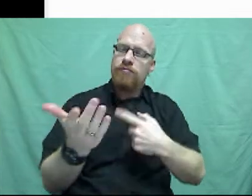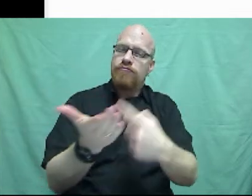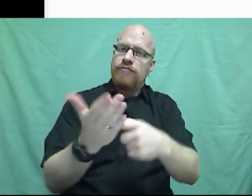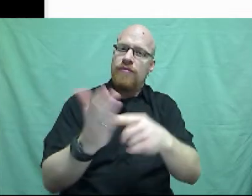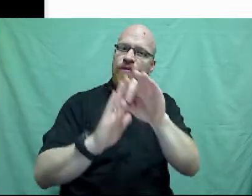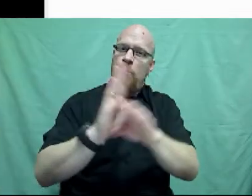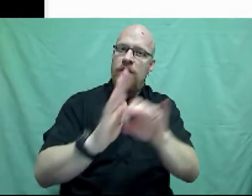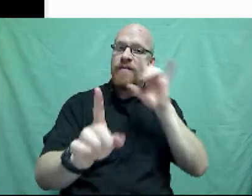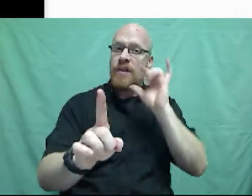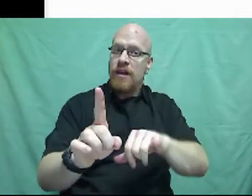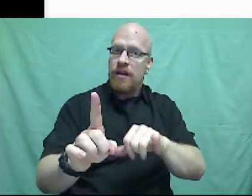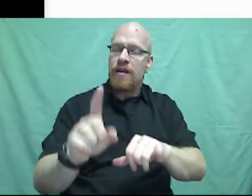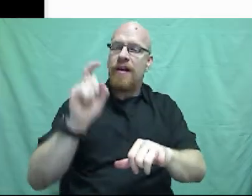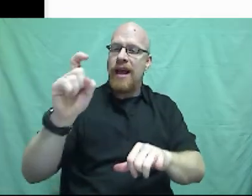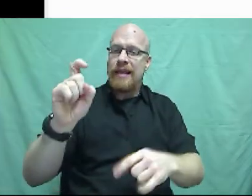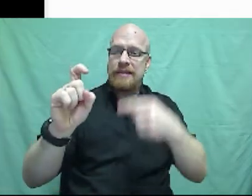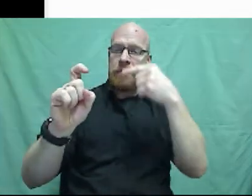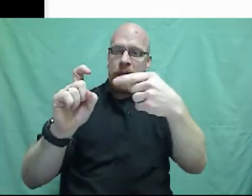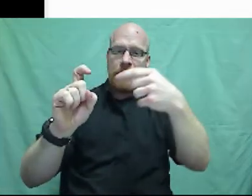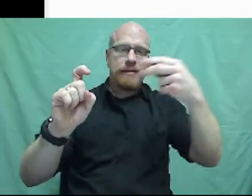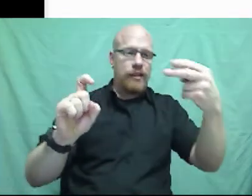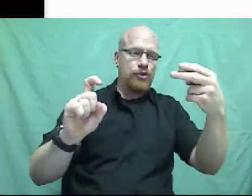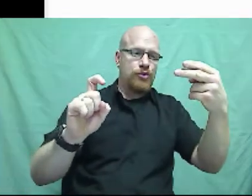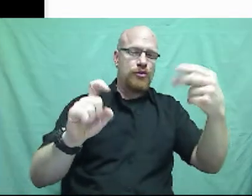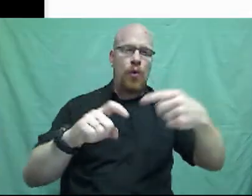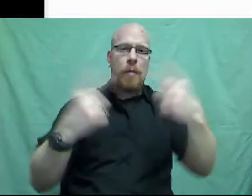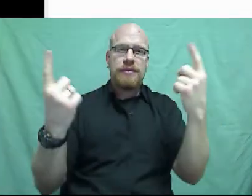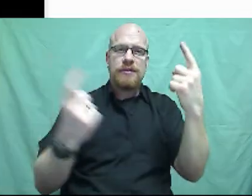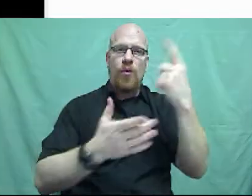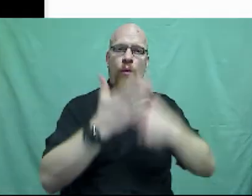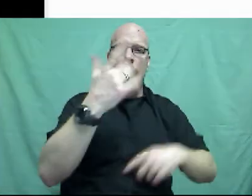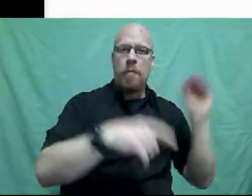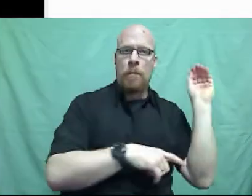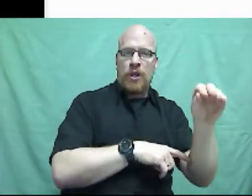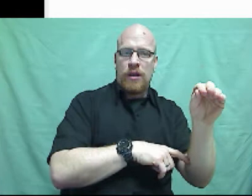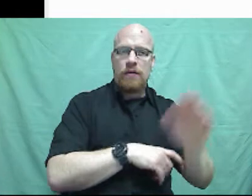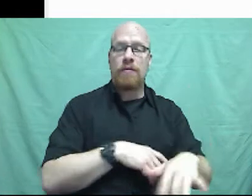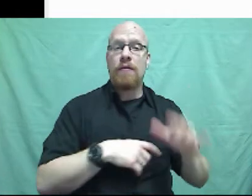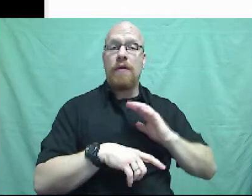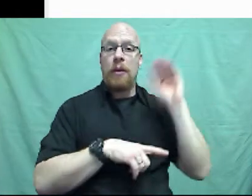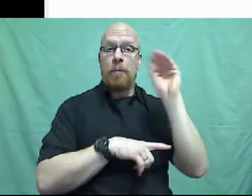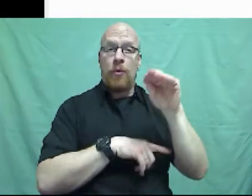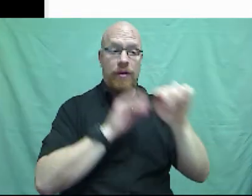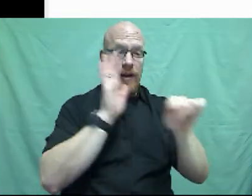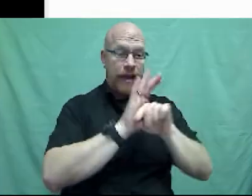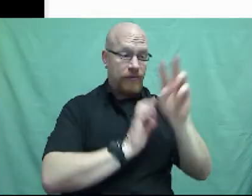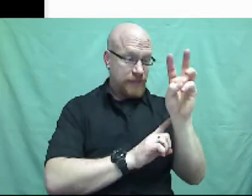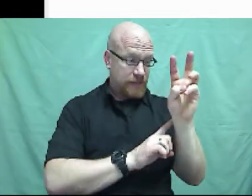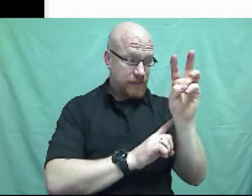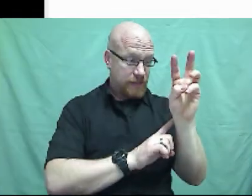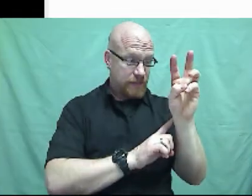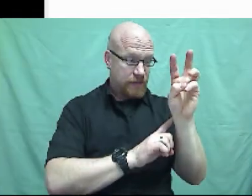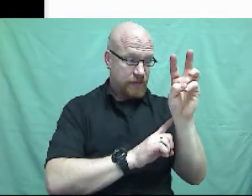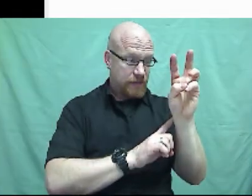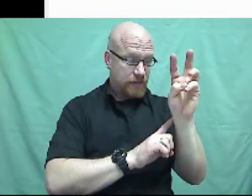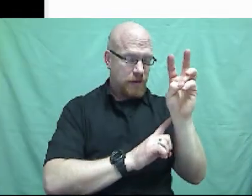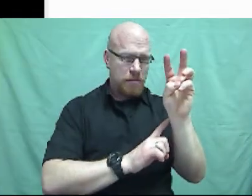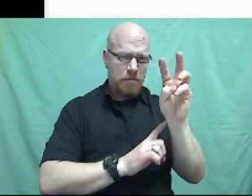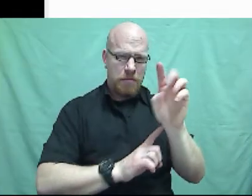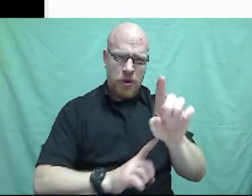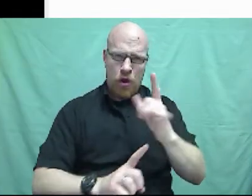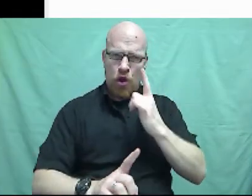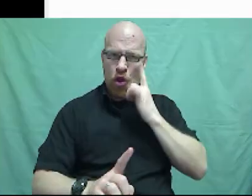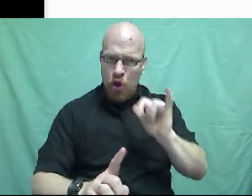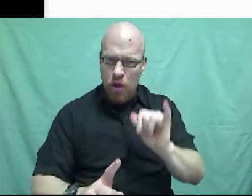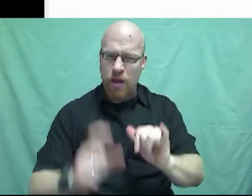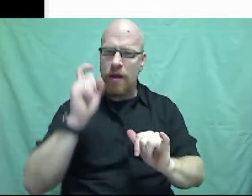minus 3. You may confuse that with h being negative 3. As we discussed the formula, we have subtraction within there, x minus